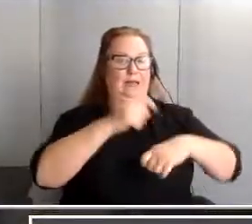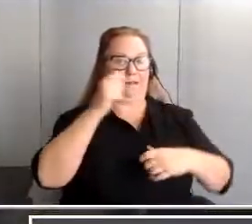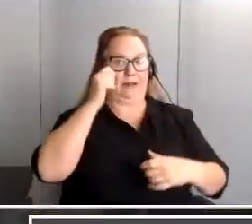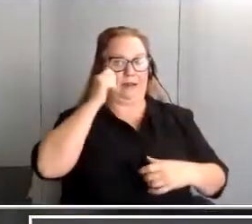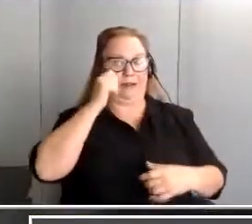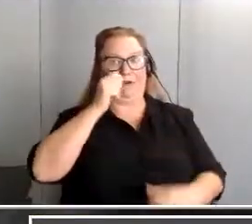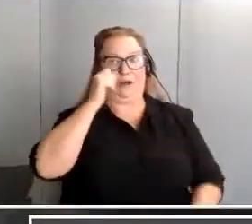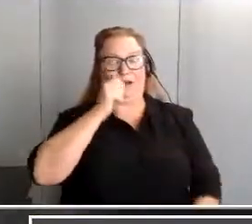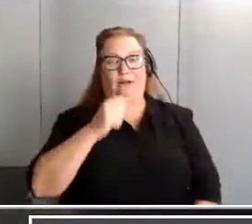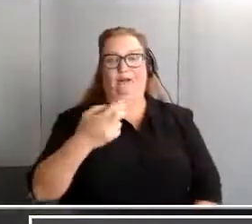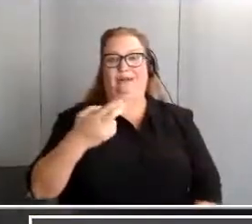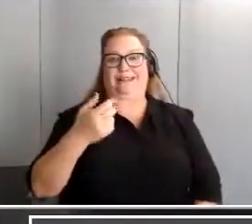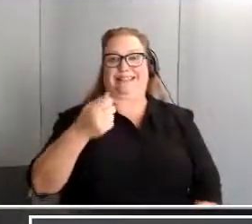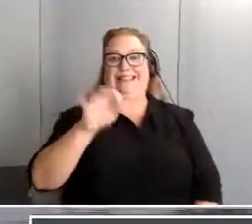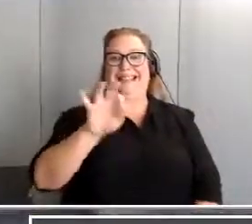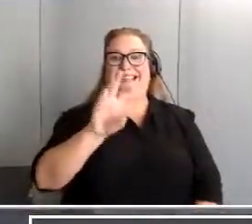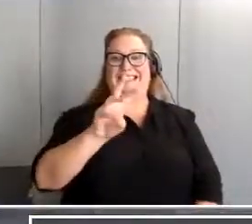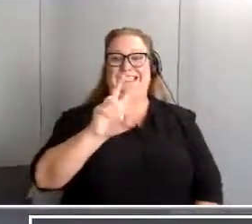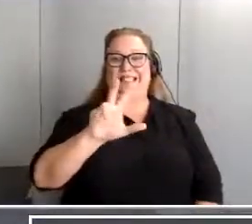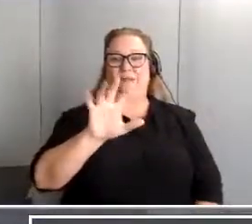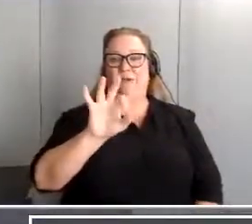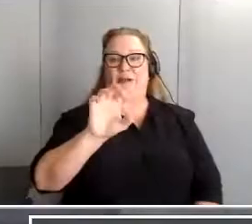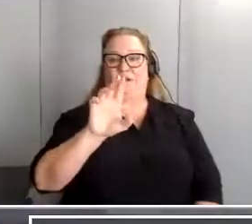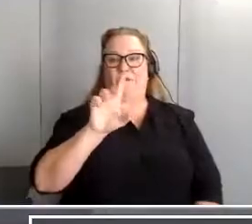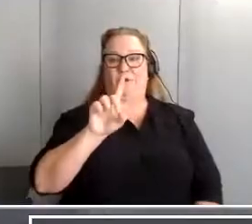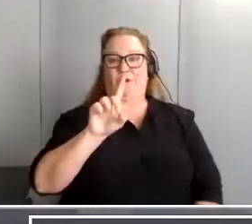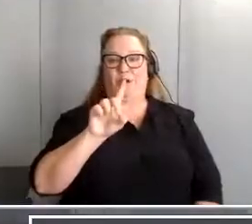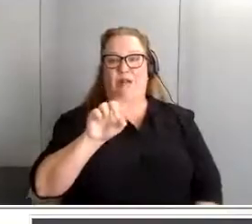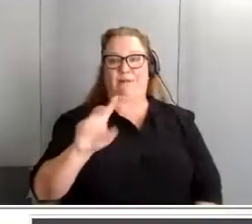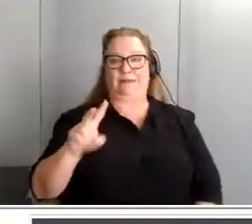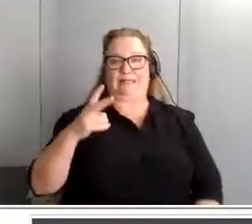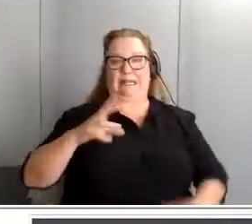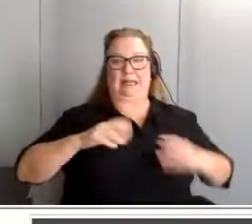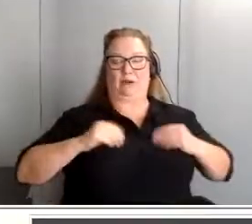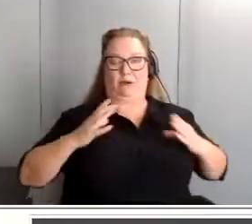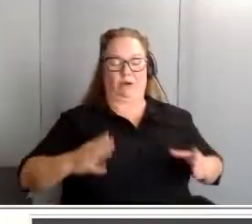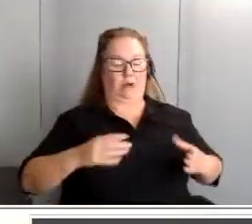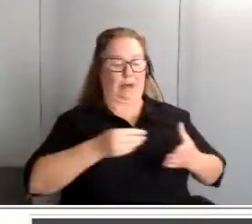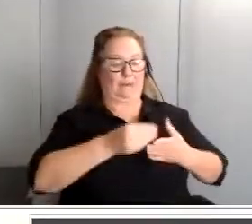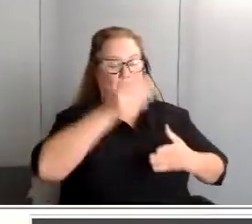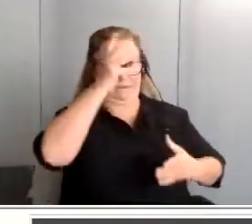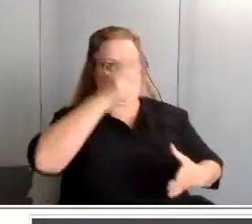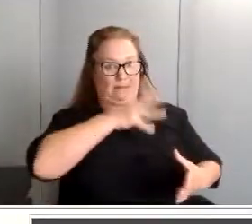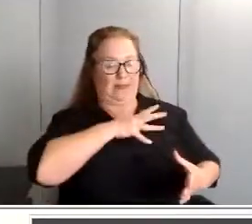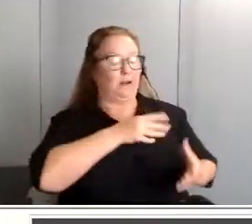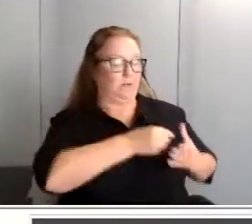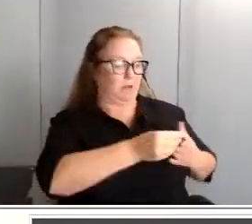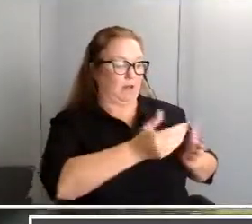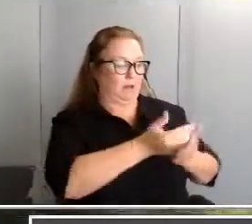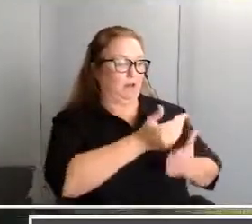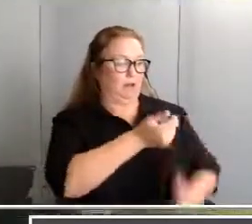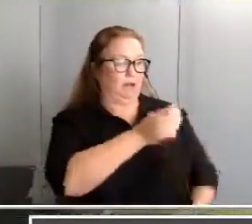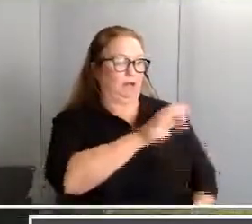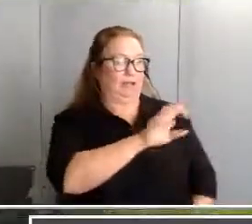That's a 1963 Ford. I'm the second owner. I bought it from the man who bought it brand new in